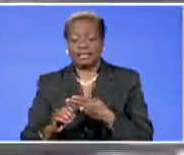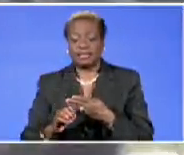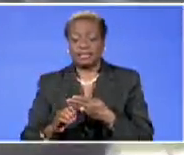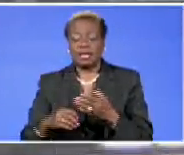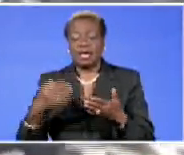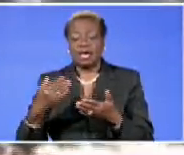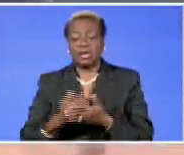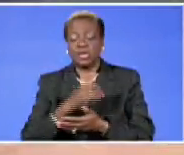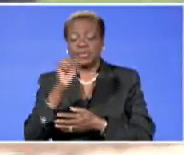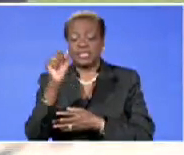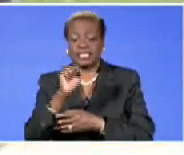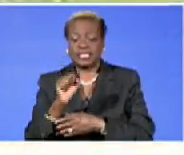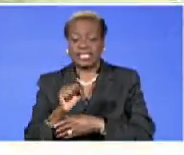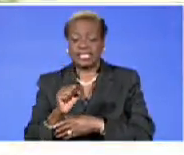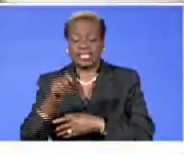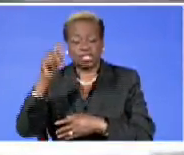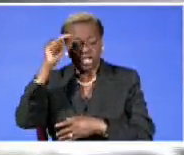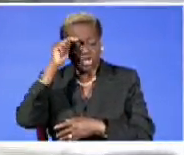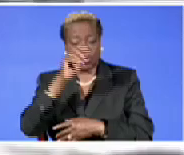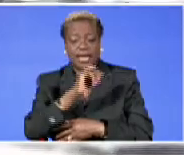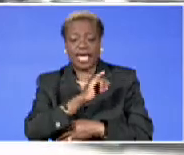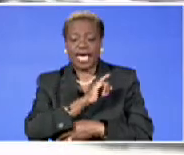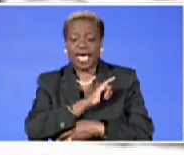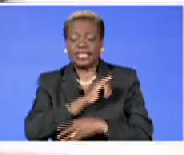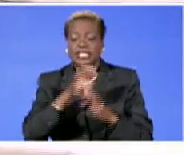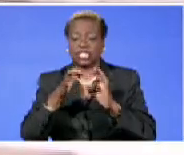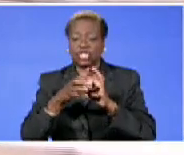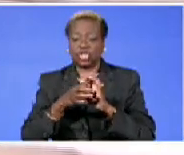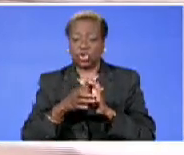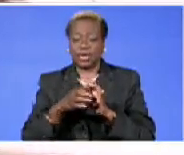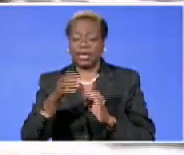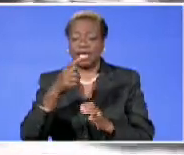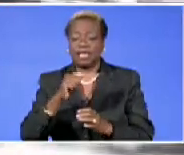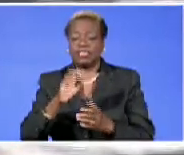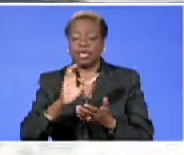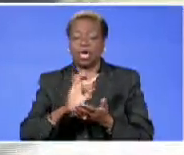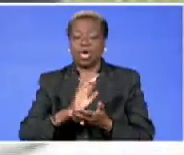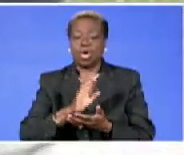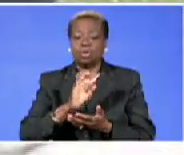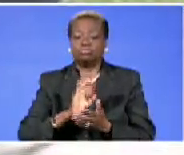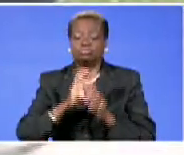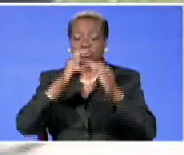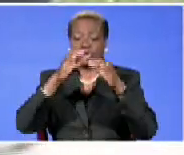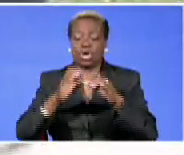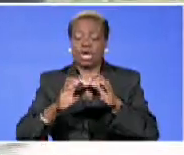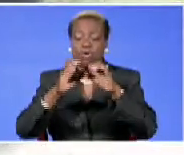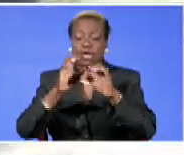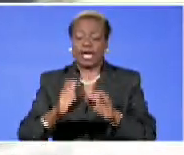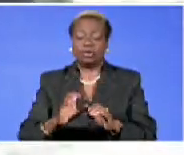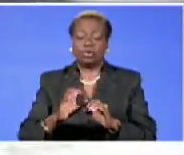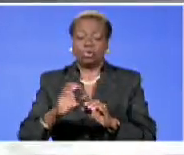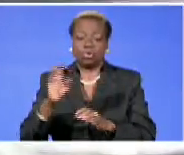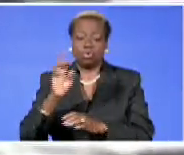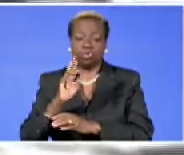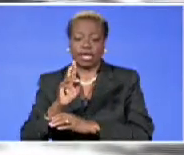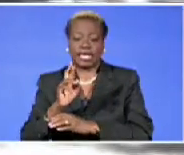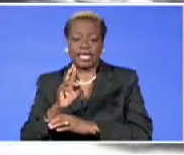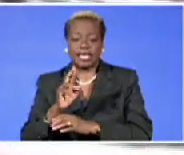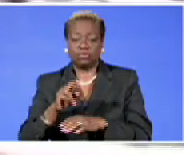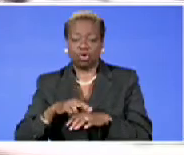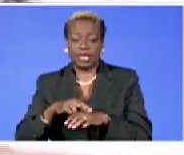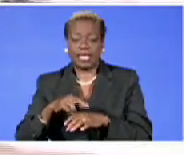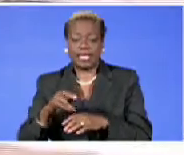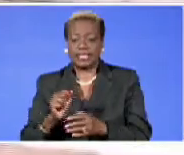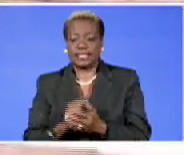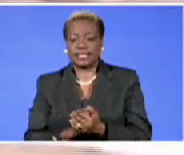just around the corner. Todd Isaacs joined the Colorado Rockies organization last year after spending time with the Cleveland Indians. It's been great so far.